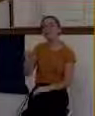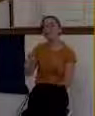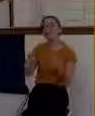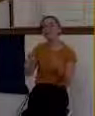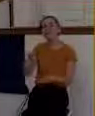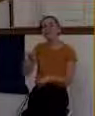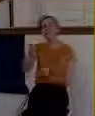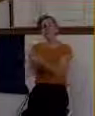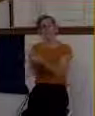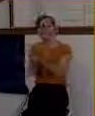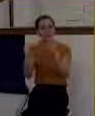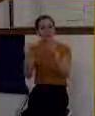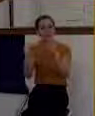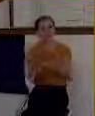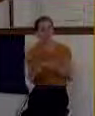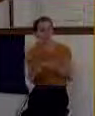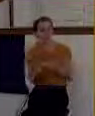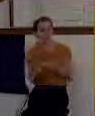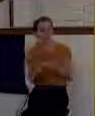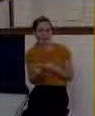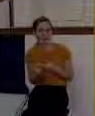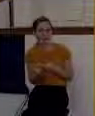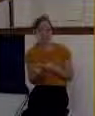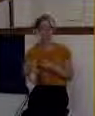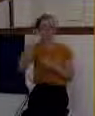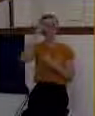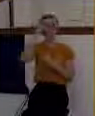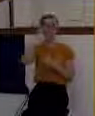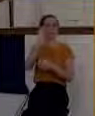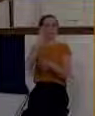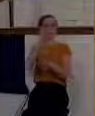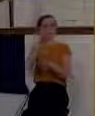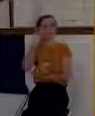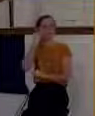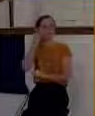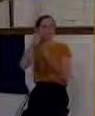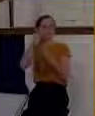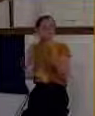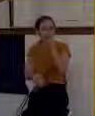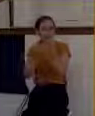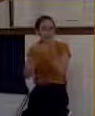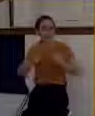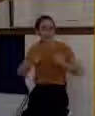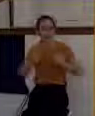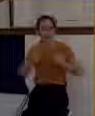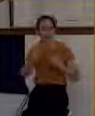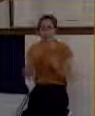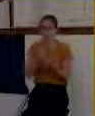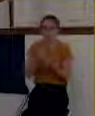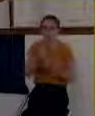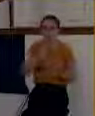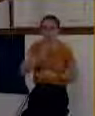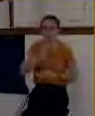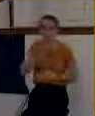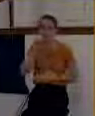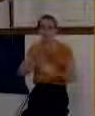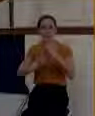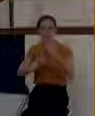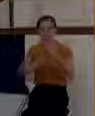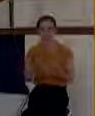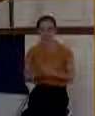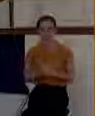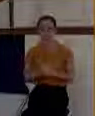being buried with this prophet, this true prophet. But again, this